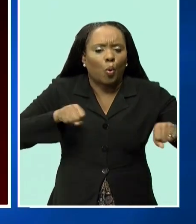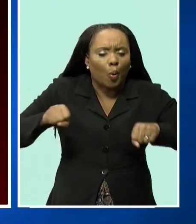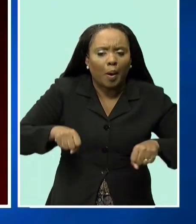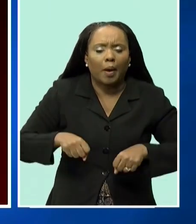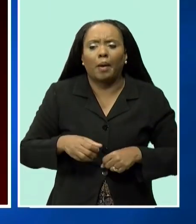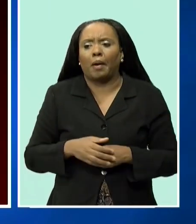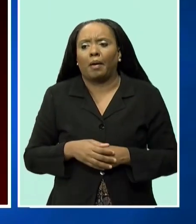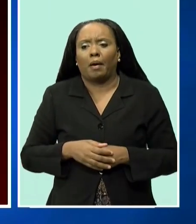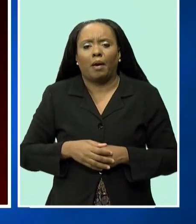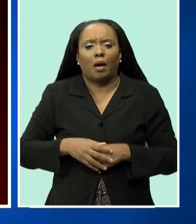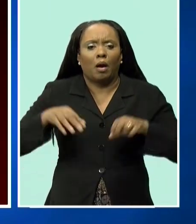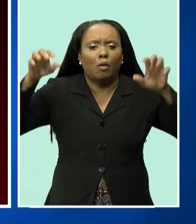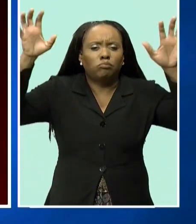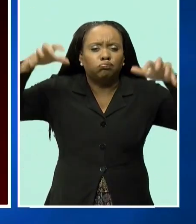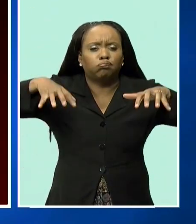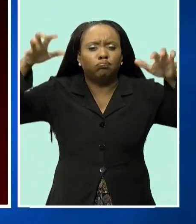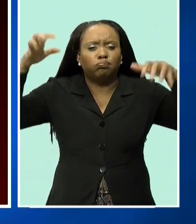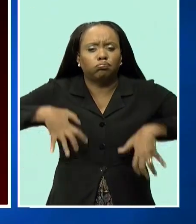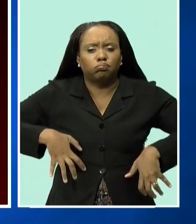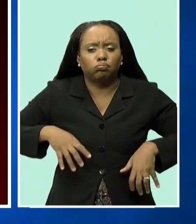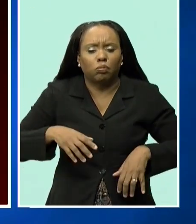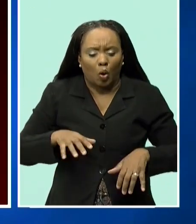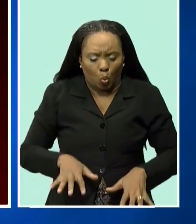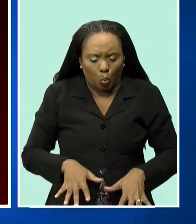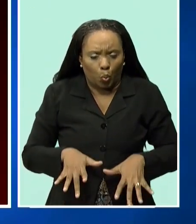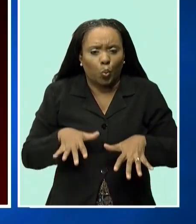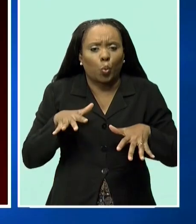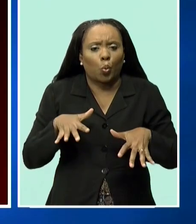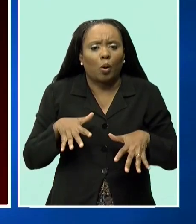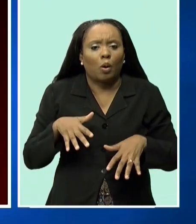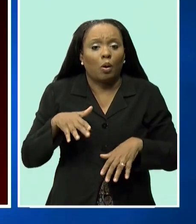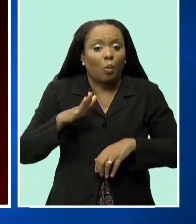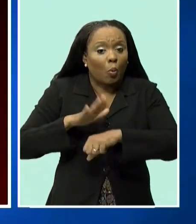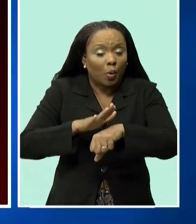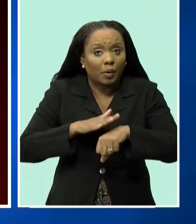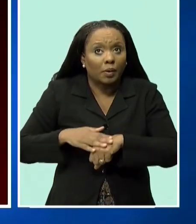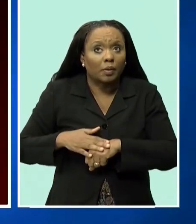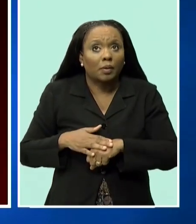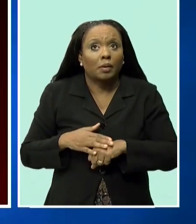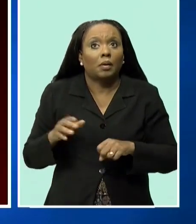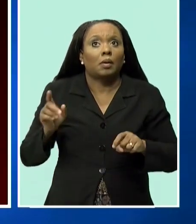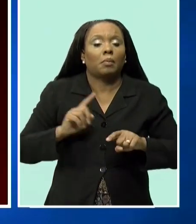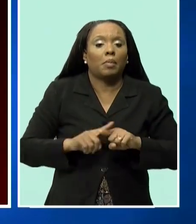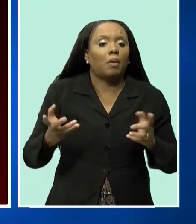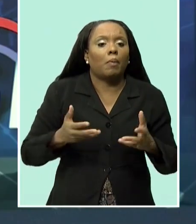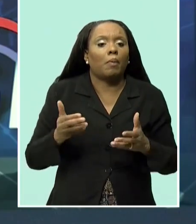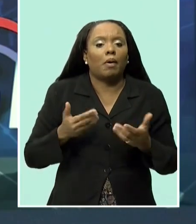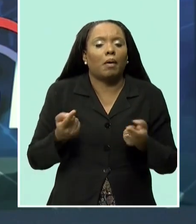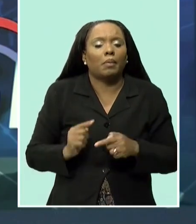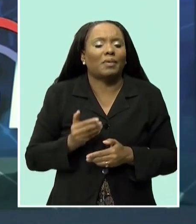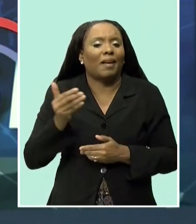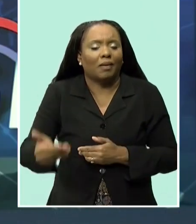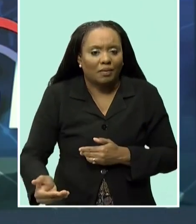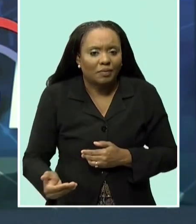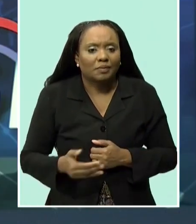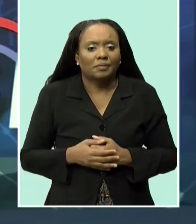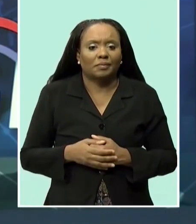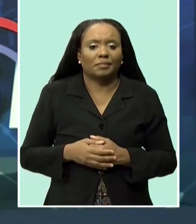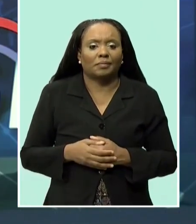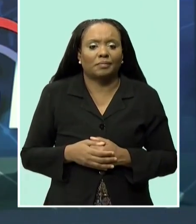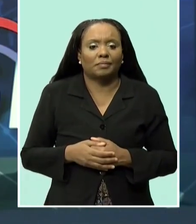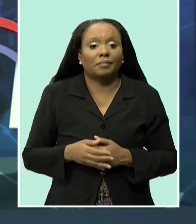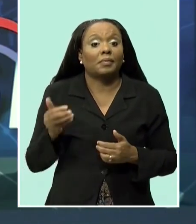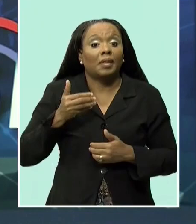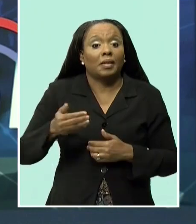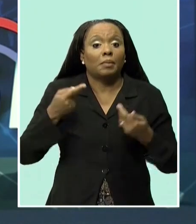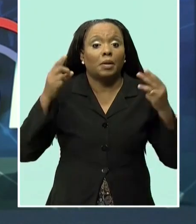forth. But you want to be able to also identify the cascading aspects of that hazard. Coming up, Prime Minister